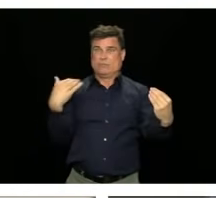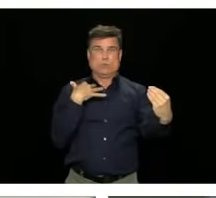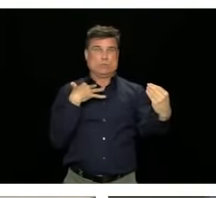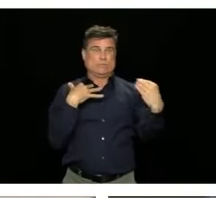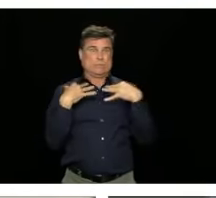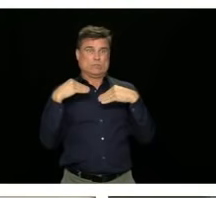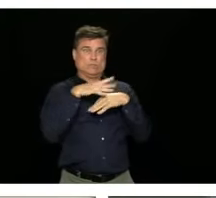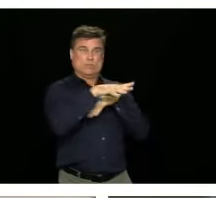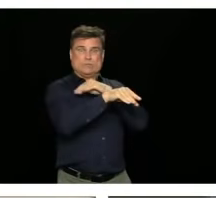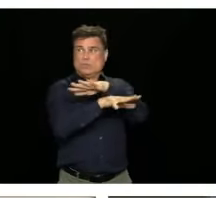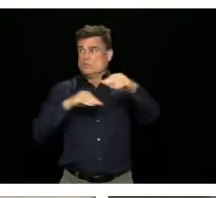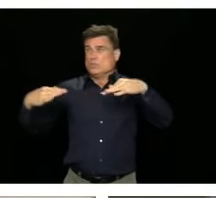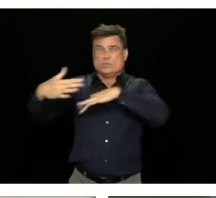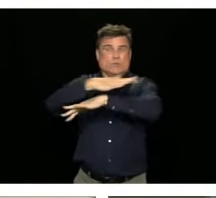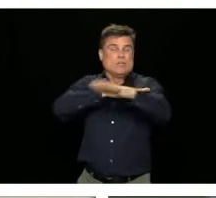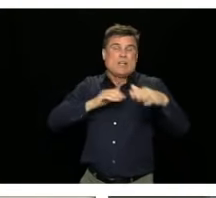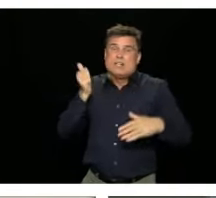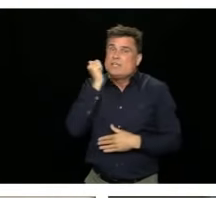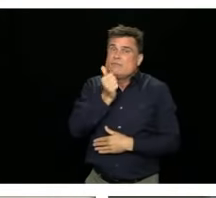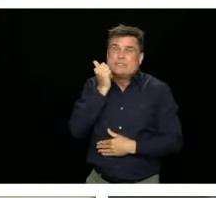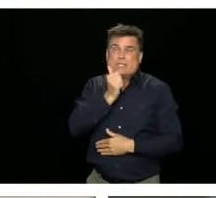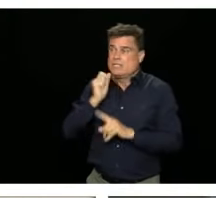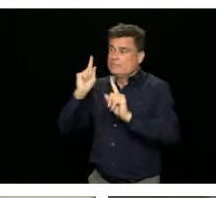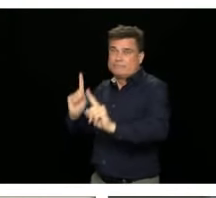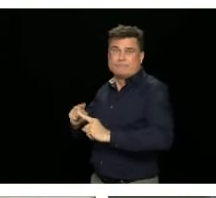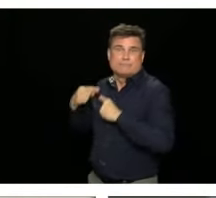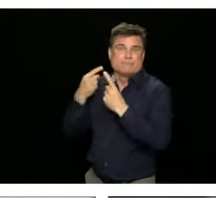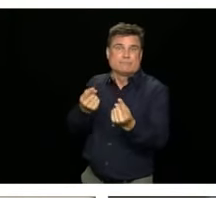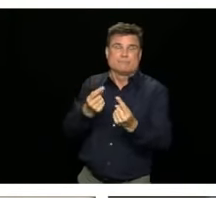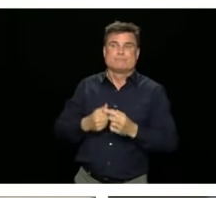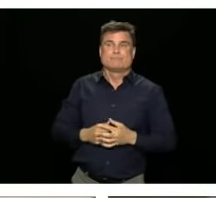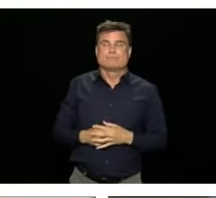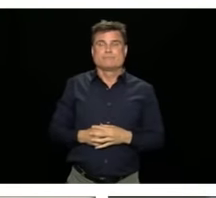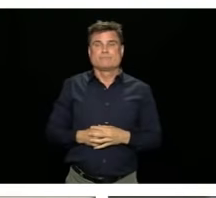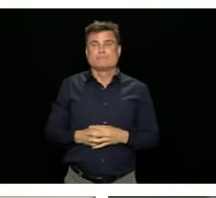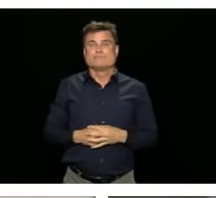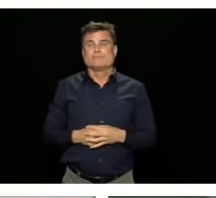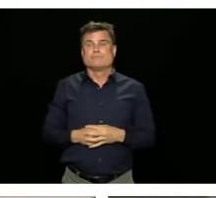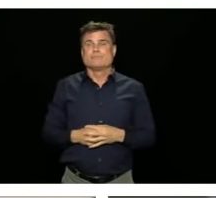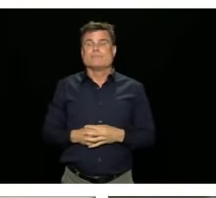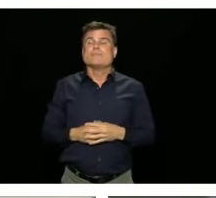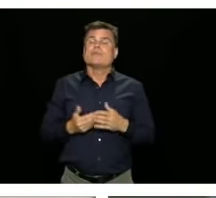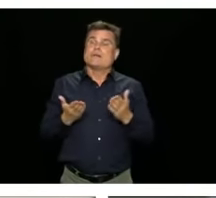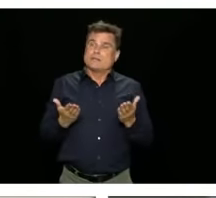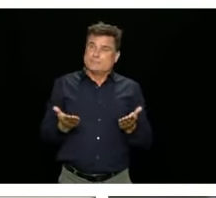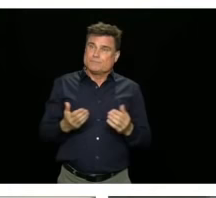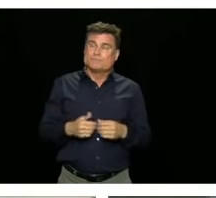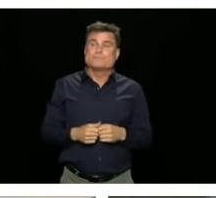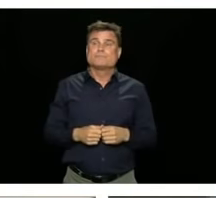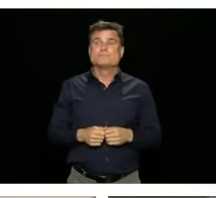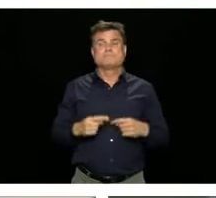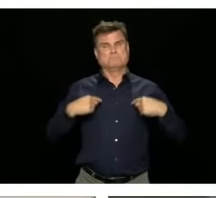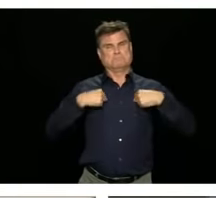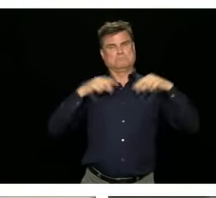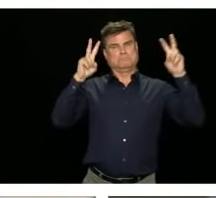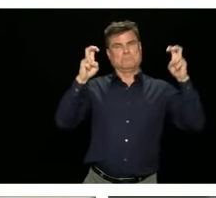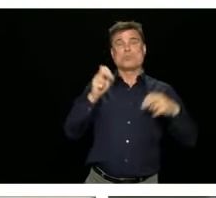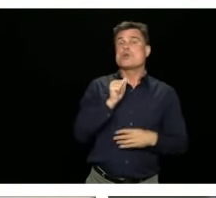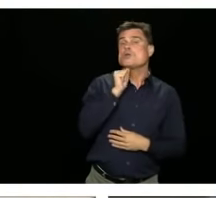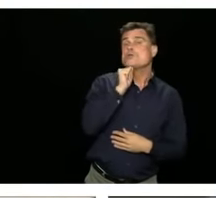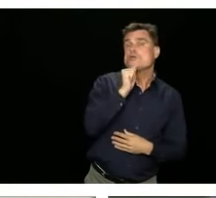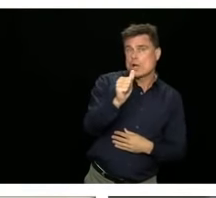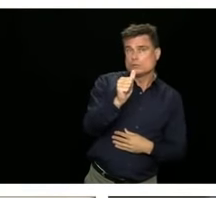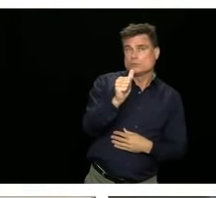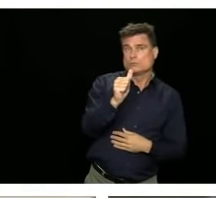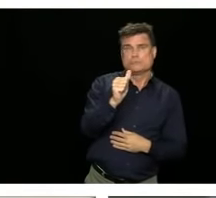to be not racist in a world that is informed by racism, by racialization, I think